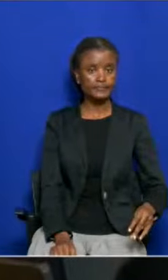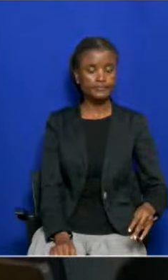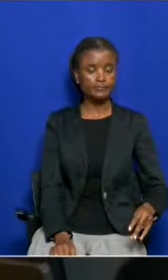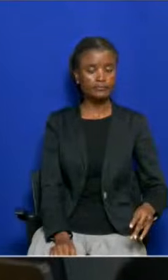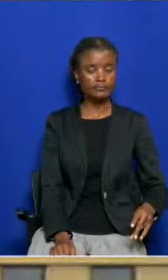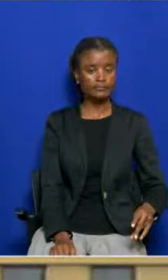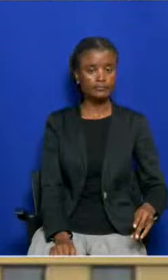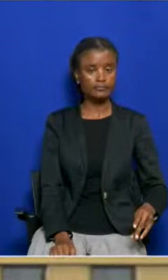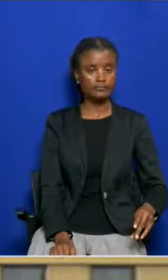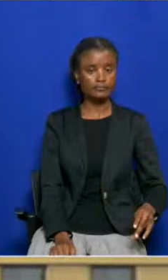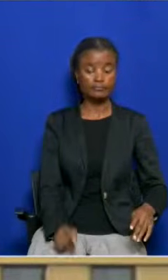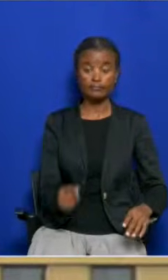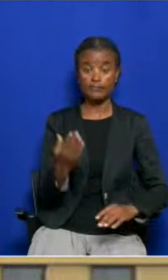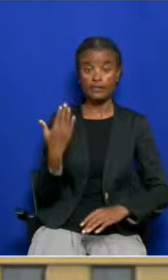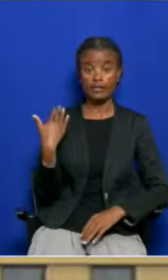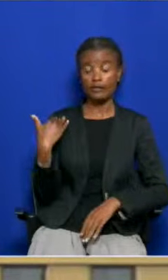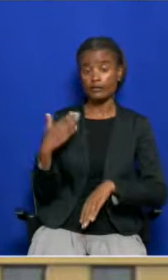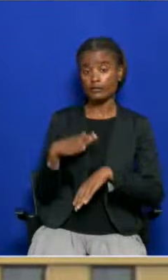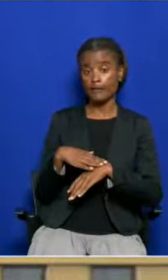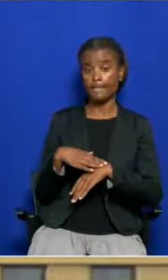At that time,